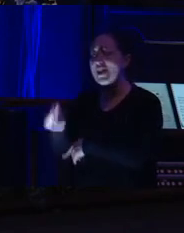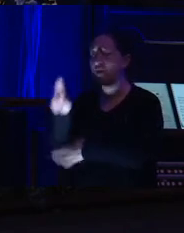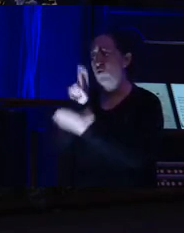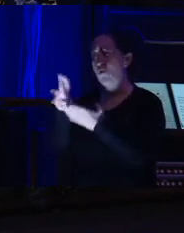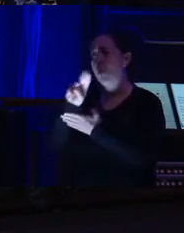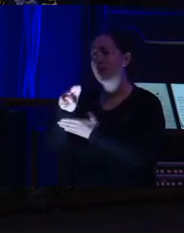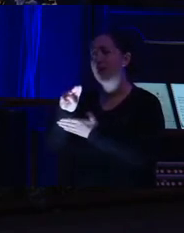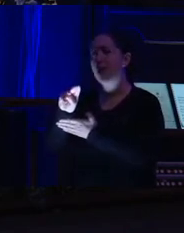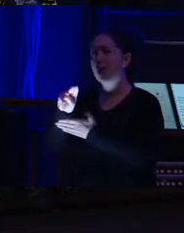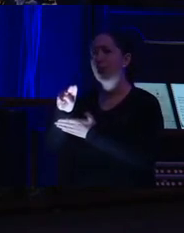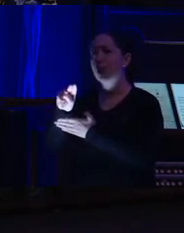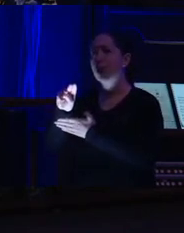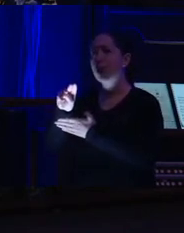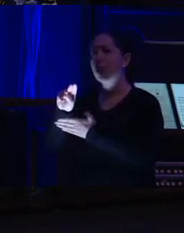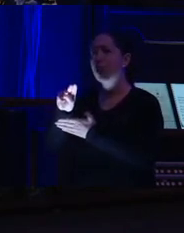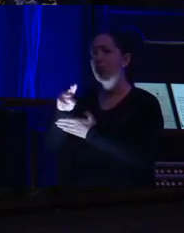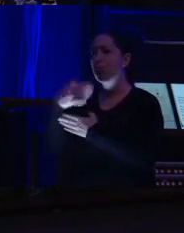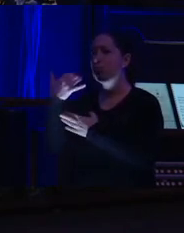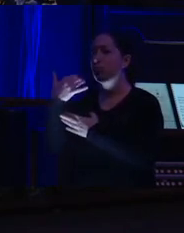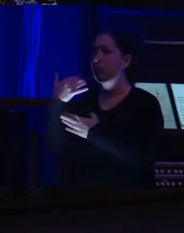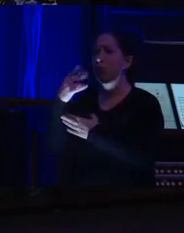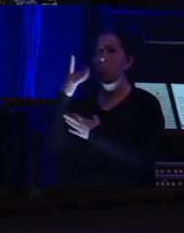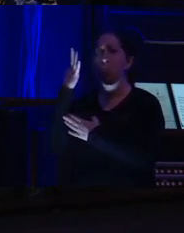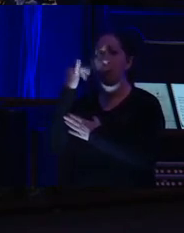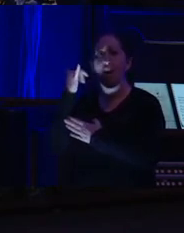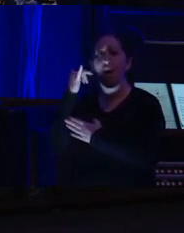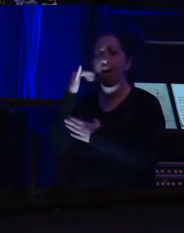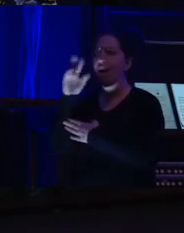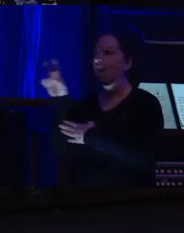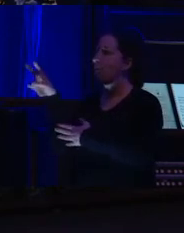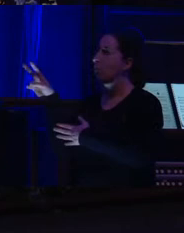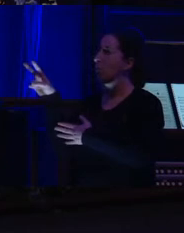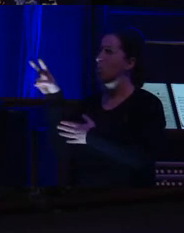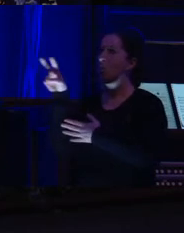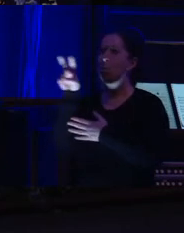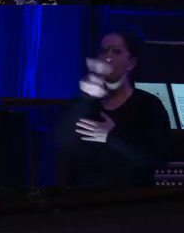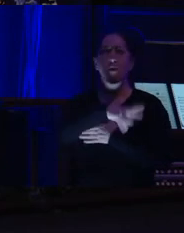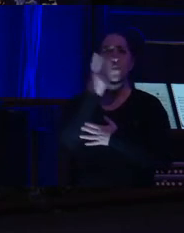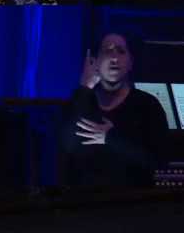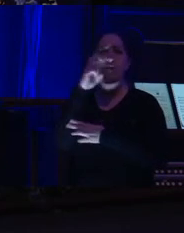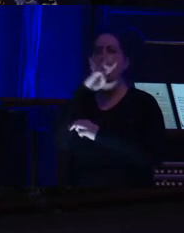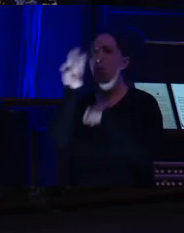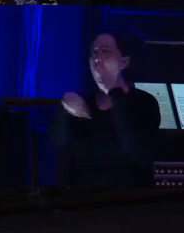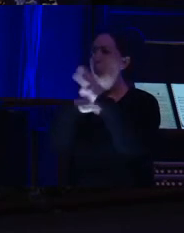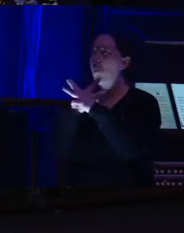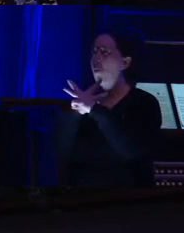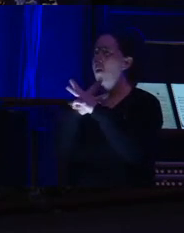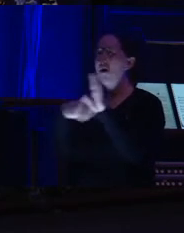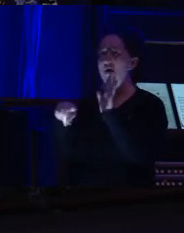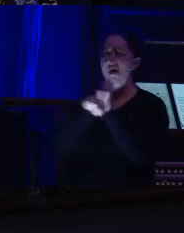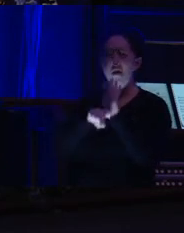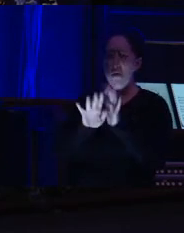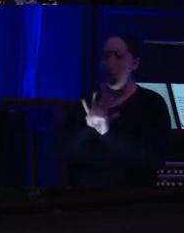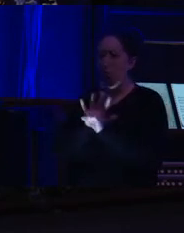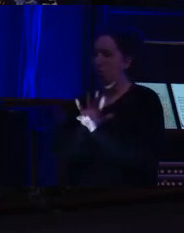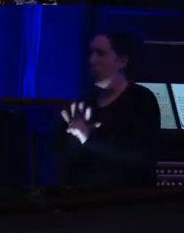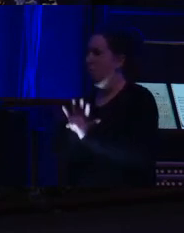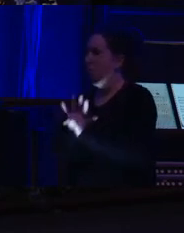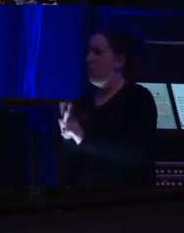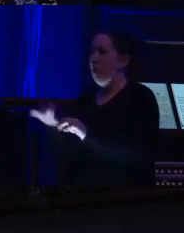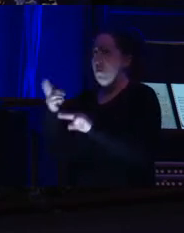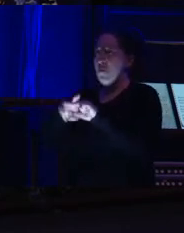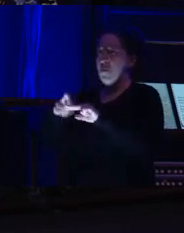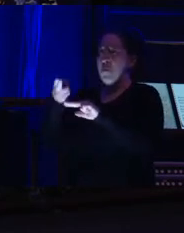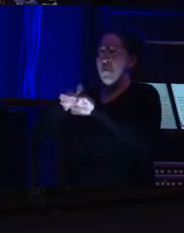before. For everywhere we look, we see a world in distress, with tensions rising and